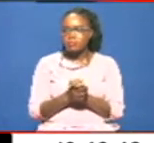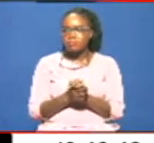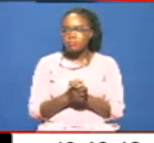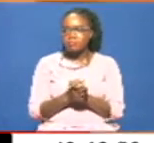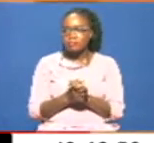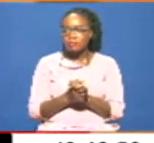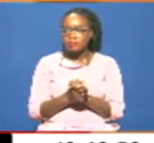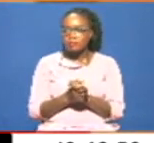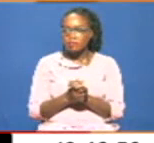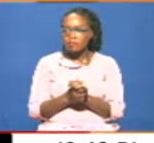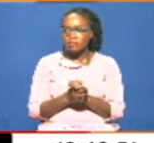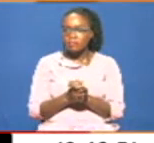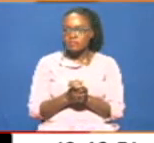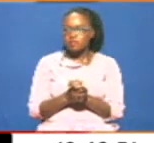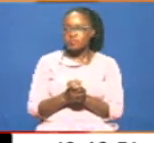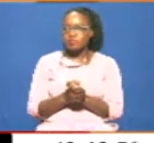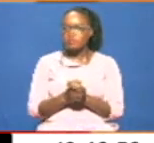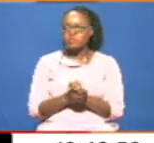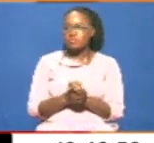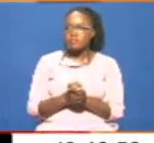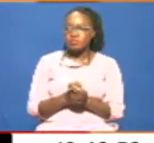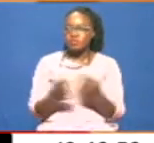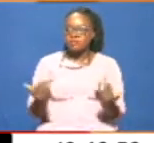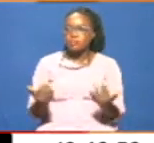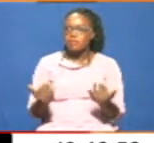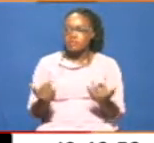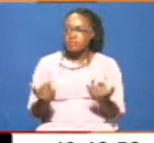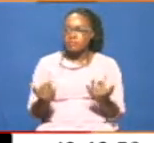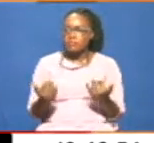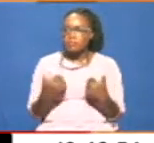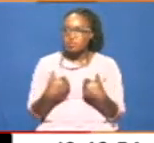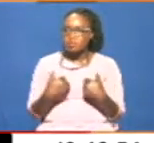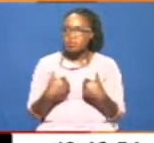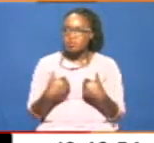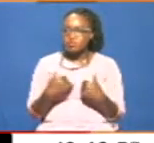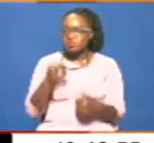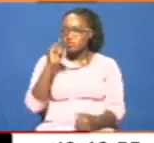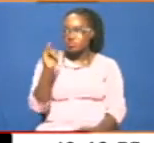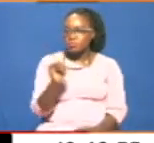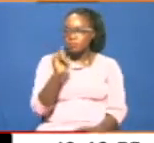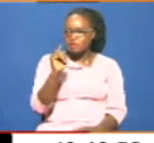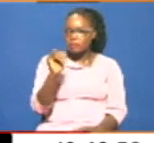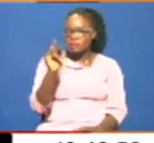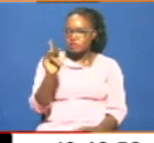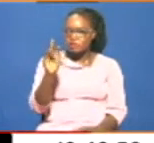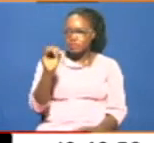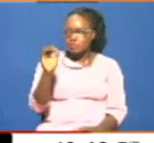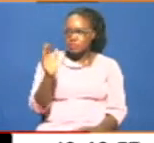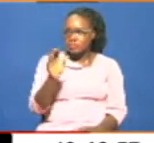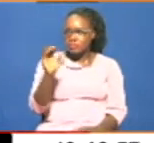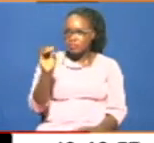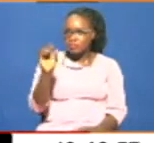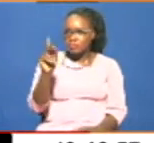Burn produces at the moment, we have what we call Jiko Koa. Mm-hmm. Jiko Koa